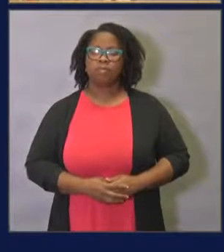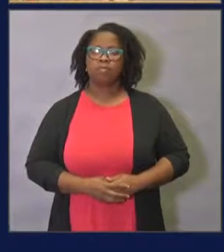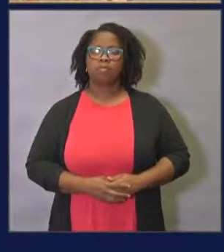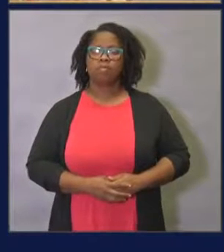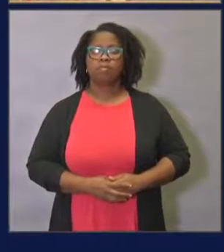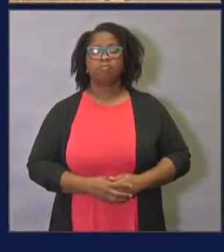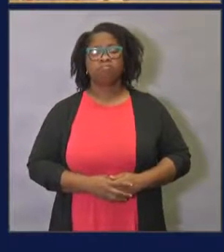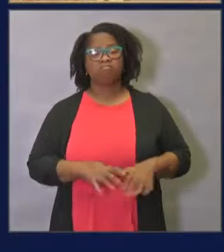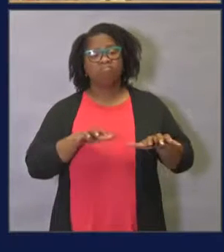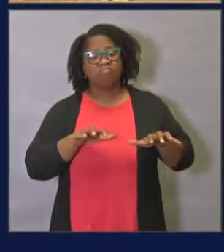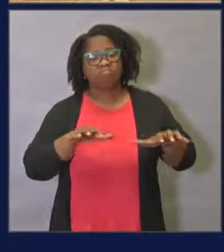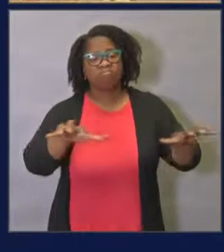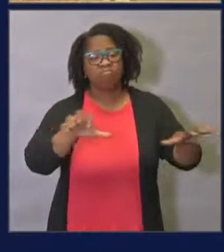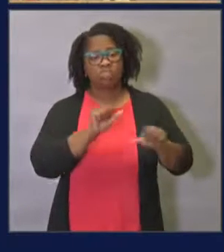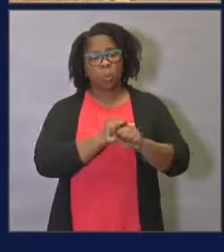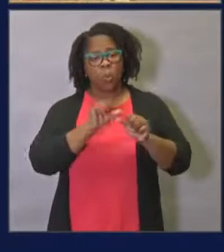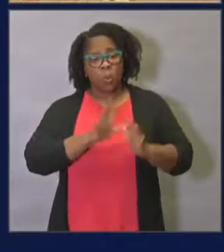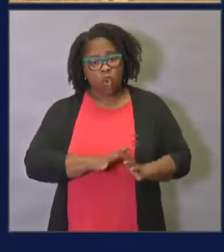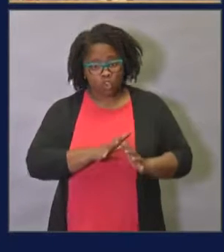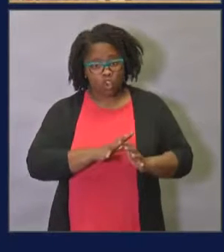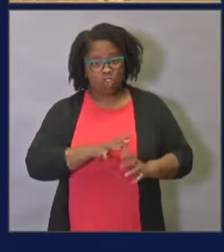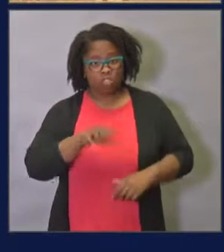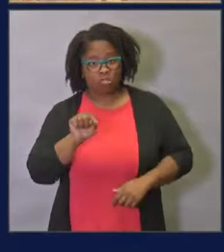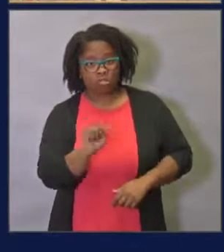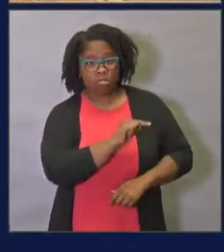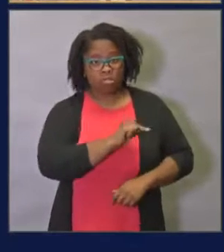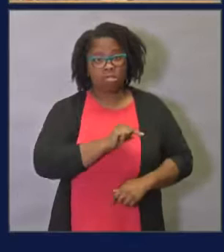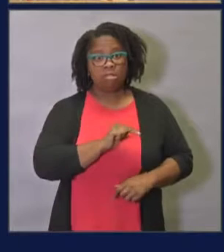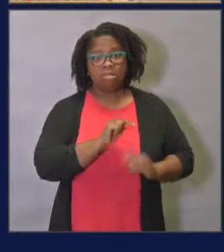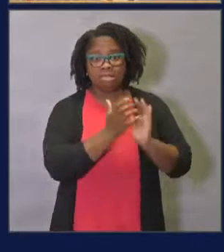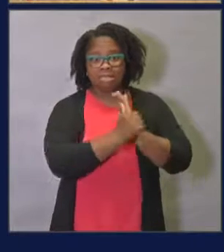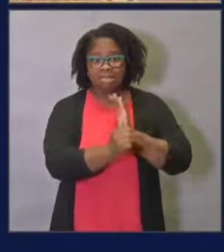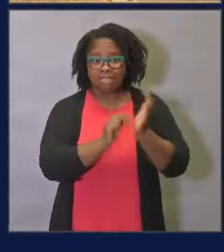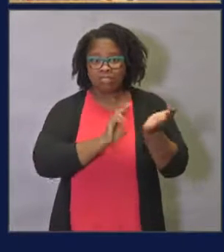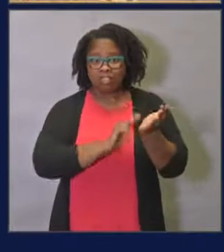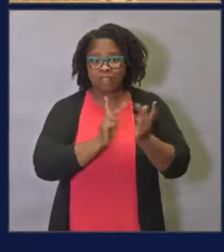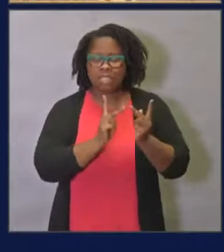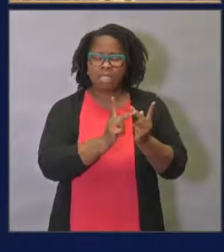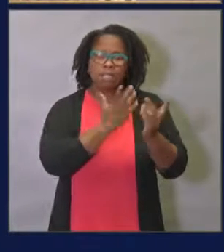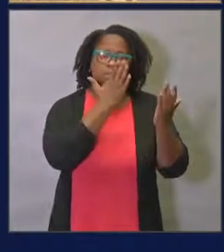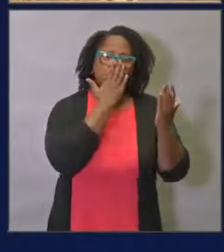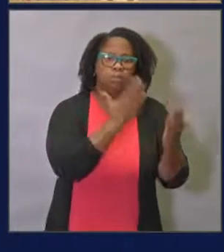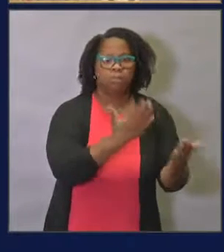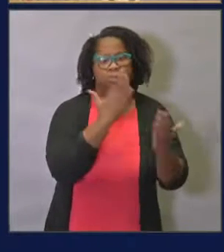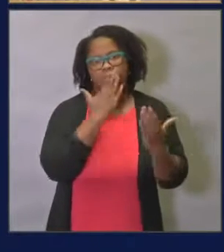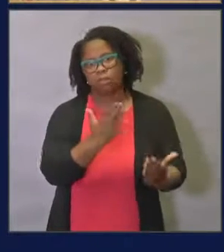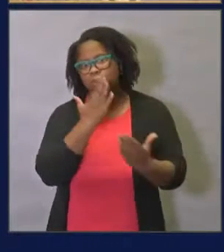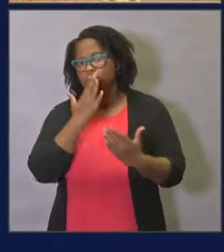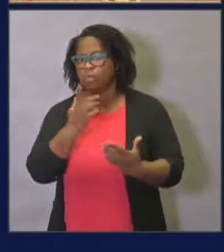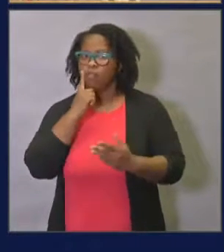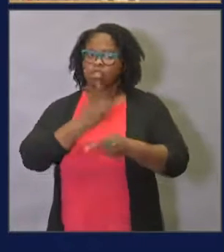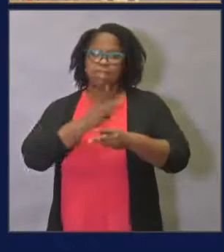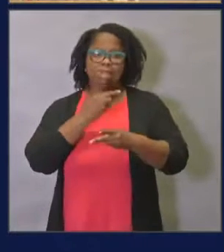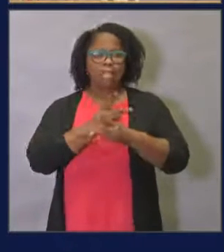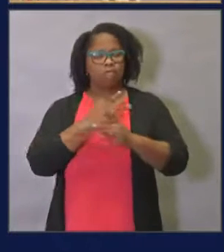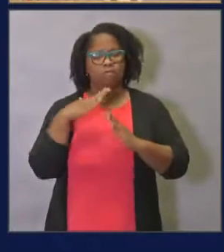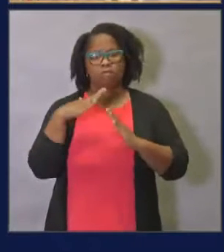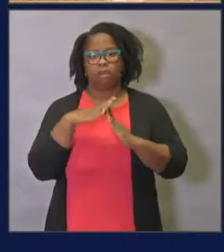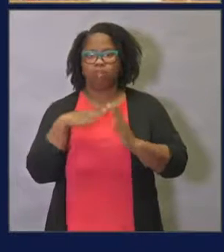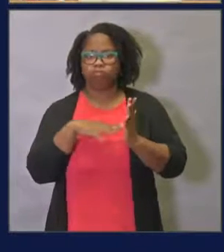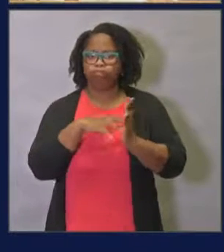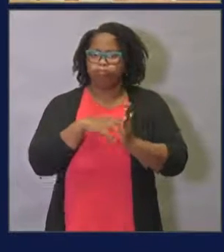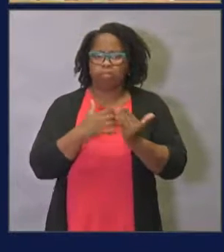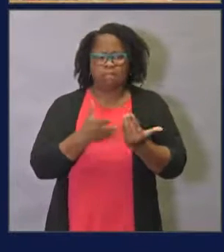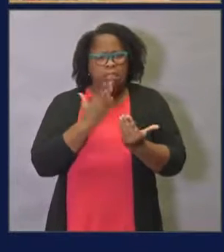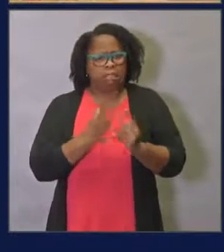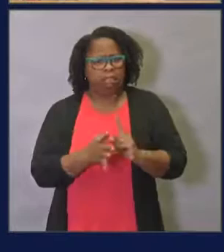to the thousands of workers in skilled nursing facilities that do their very best to care for some of our most vulnerable residents.